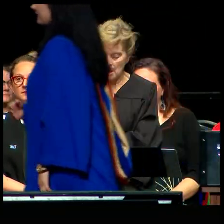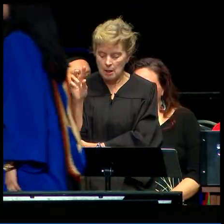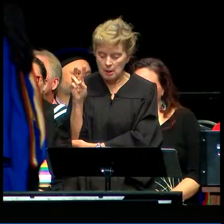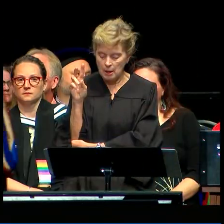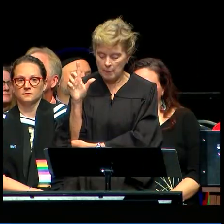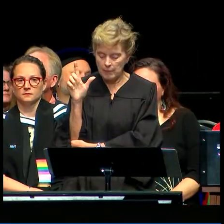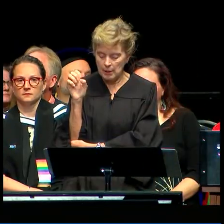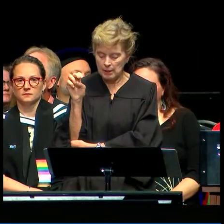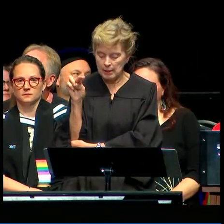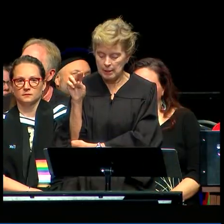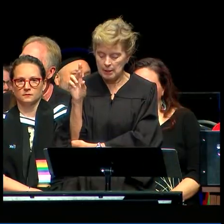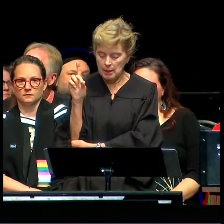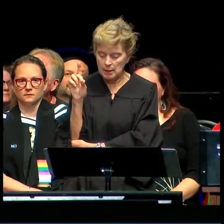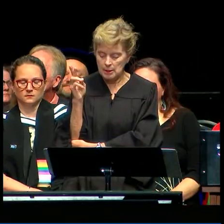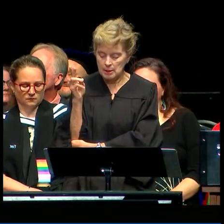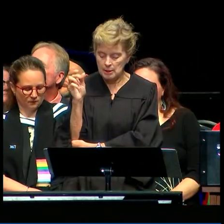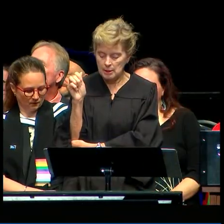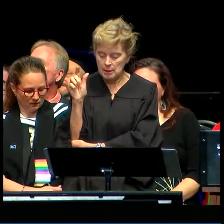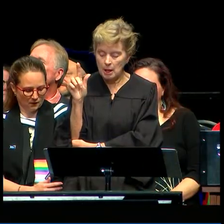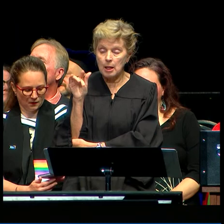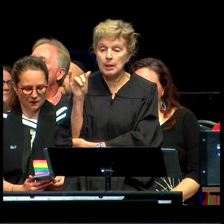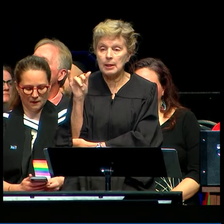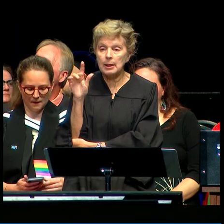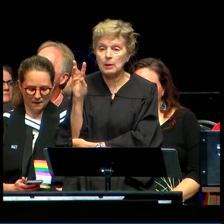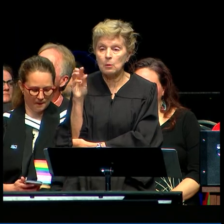Loveleen Dhaliwal.